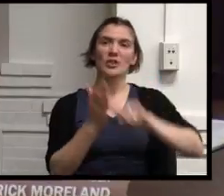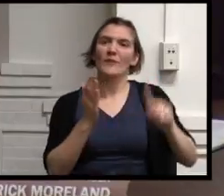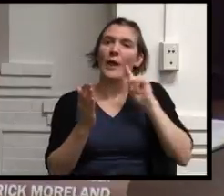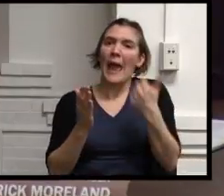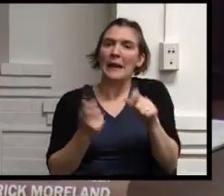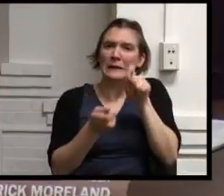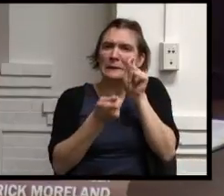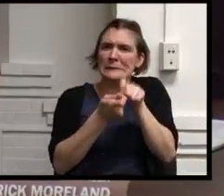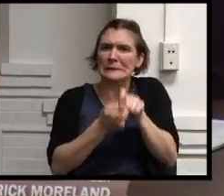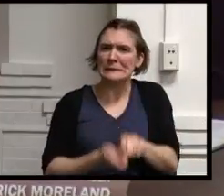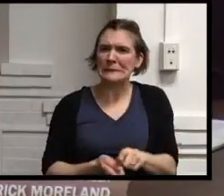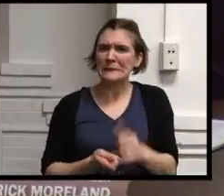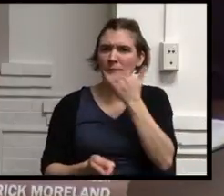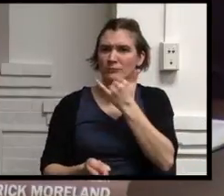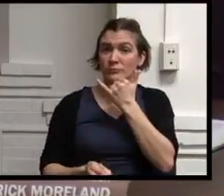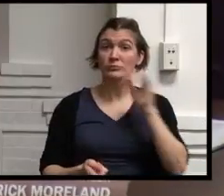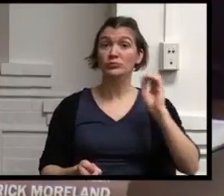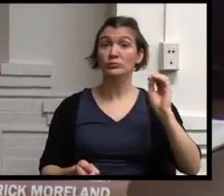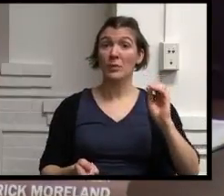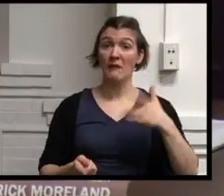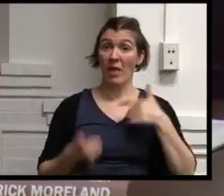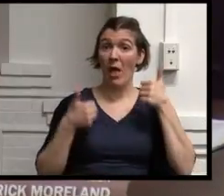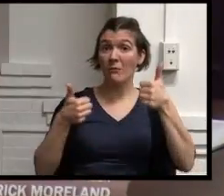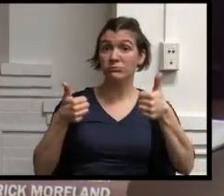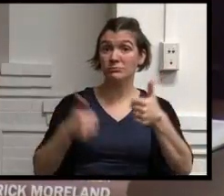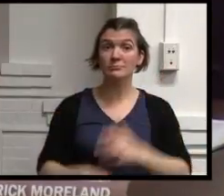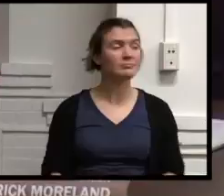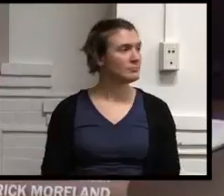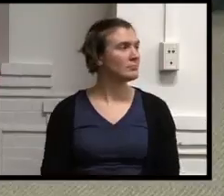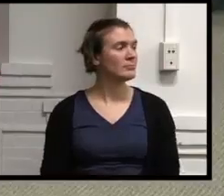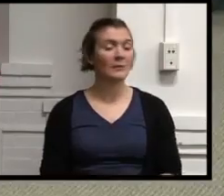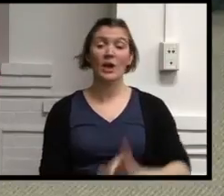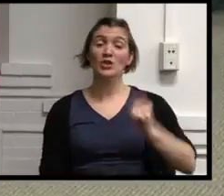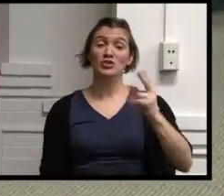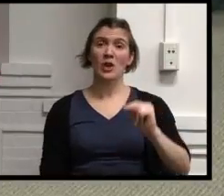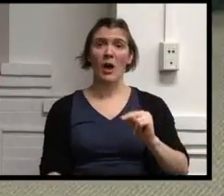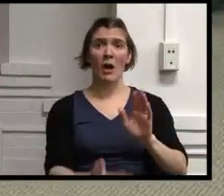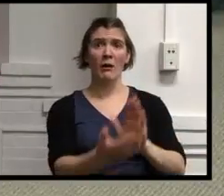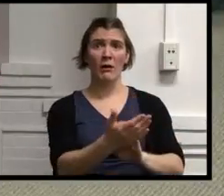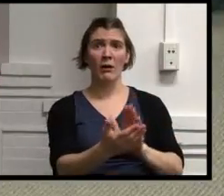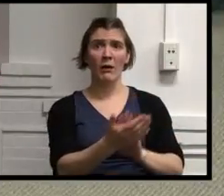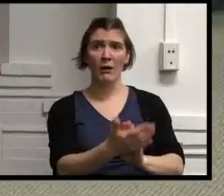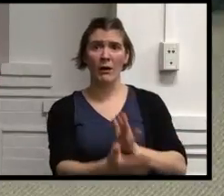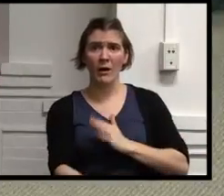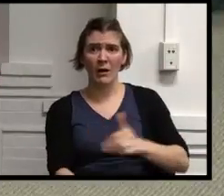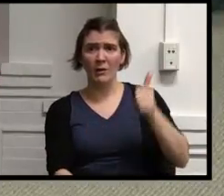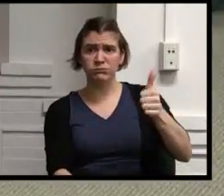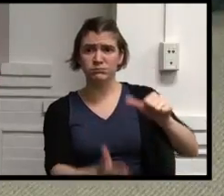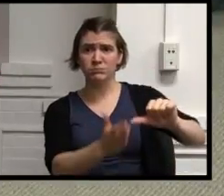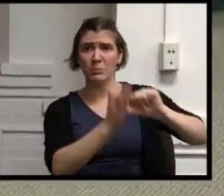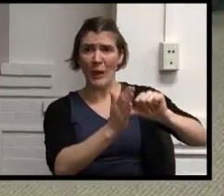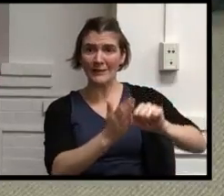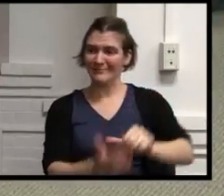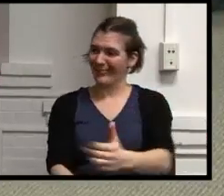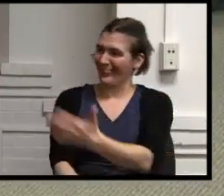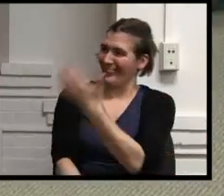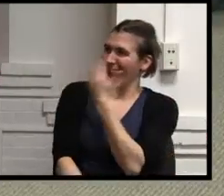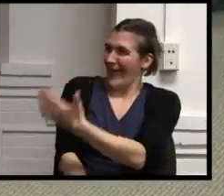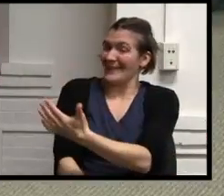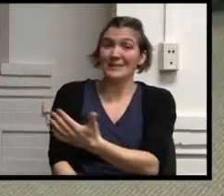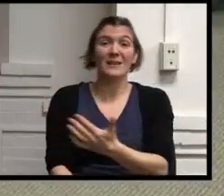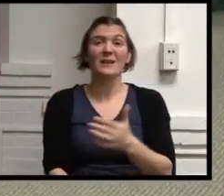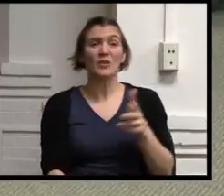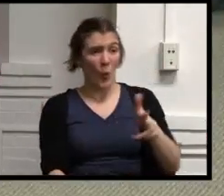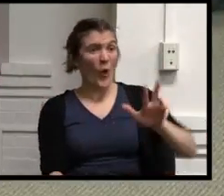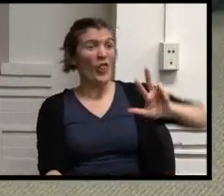And so I think we came away really well. John, I gotta say kudos to your department. Thank you, John. Every This is year, like